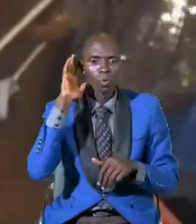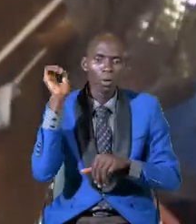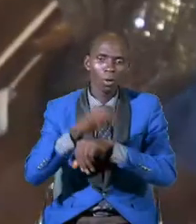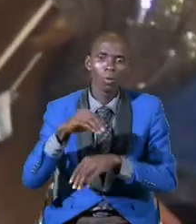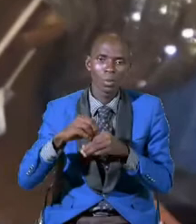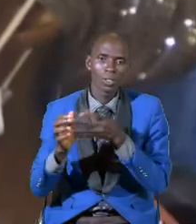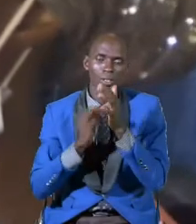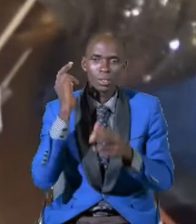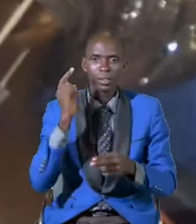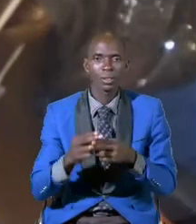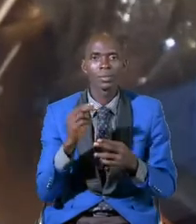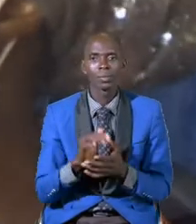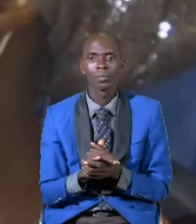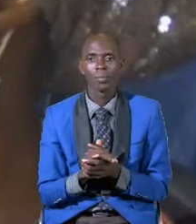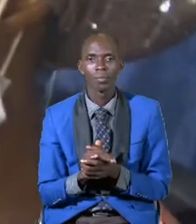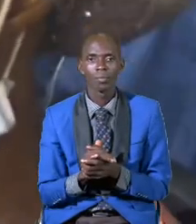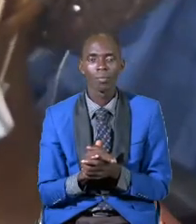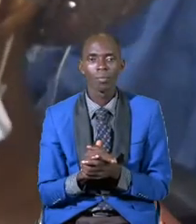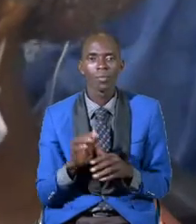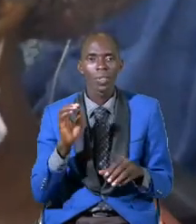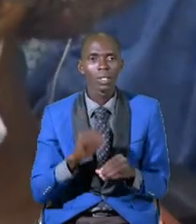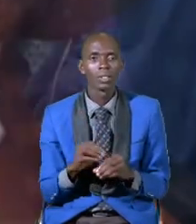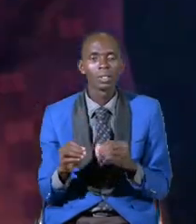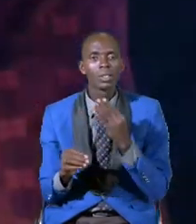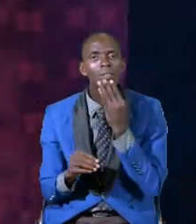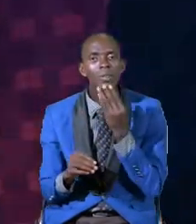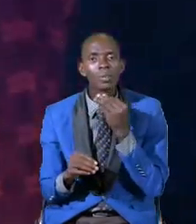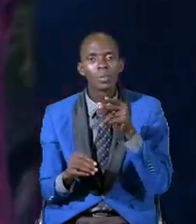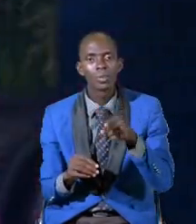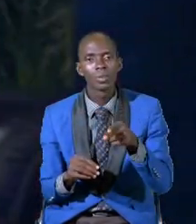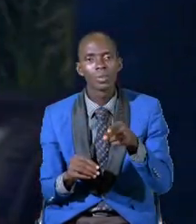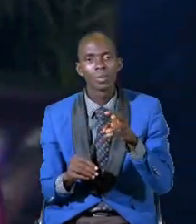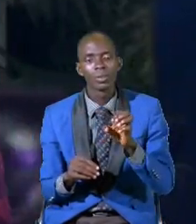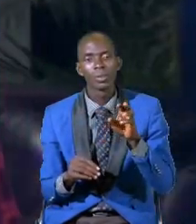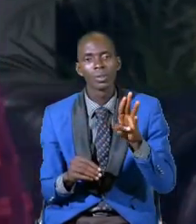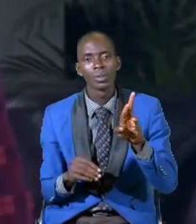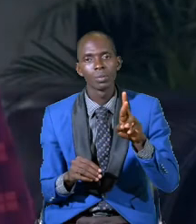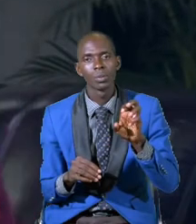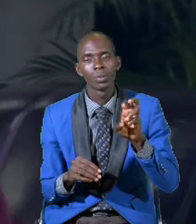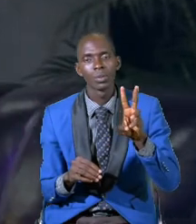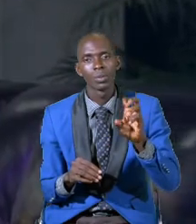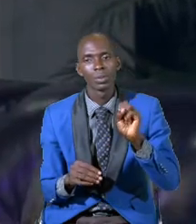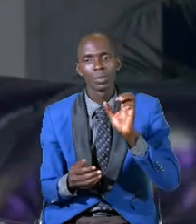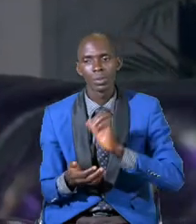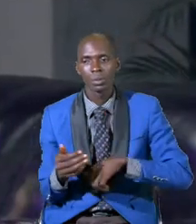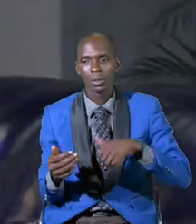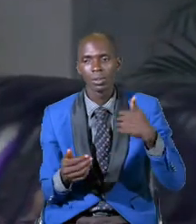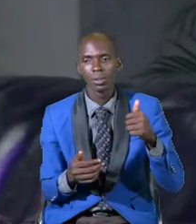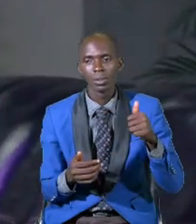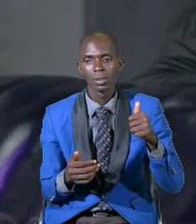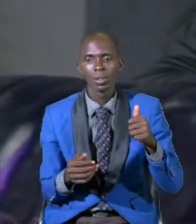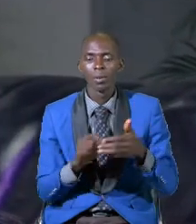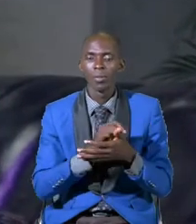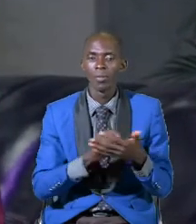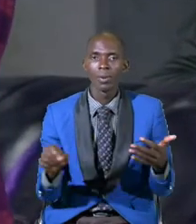name. Hebrews chapter 10, I'm reading from verse 38. Hebrews chapter 10, reading